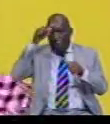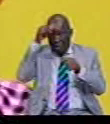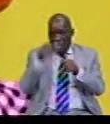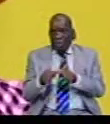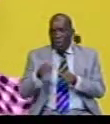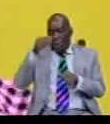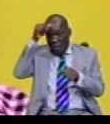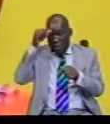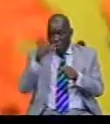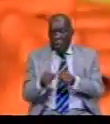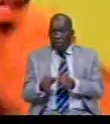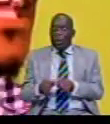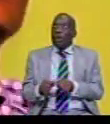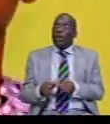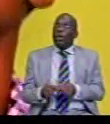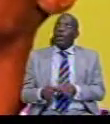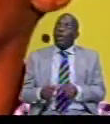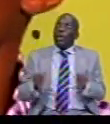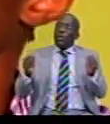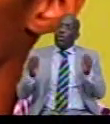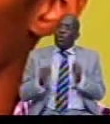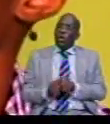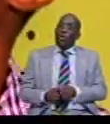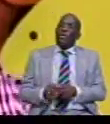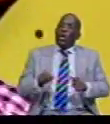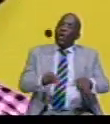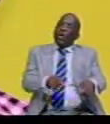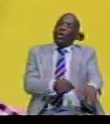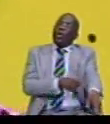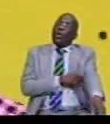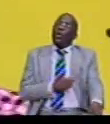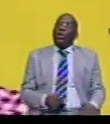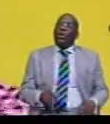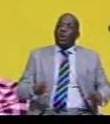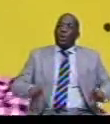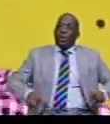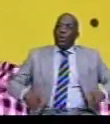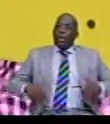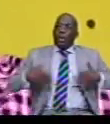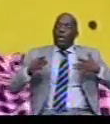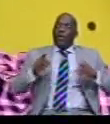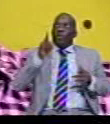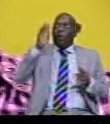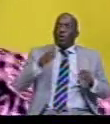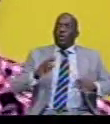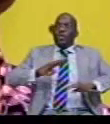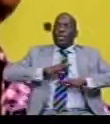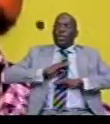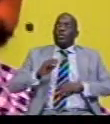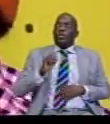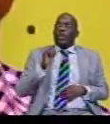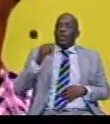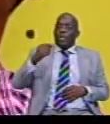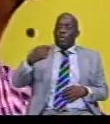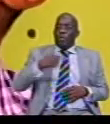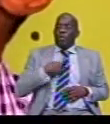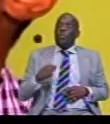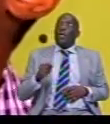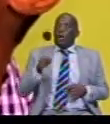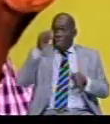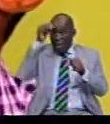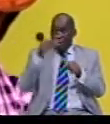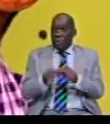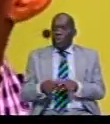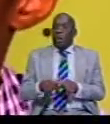Long life, you will satisfy me and show me your salvation. Remember that I shall not die, but live